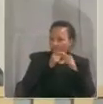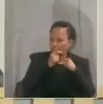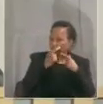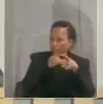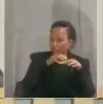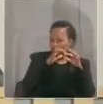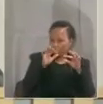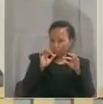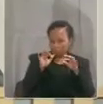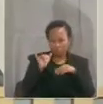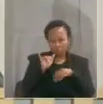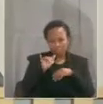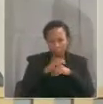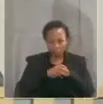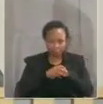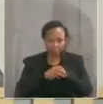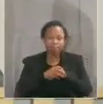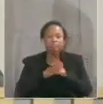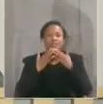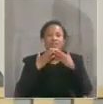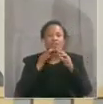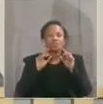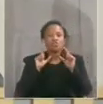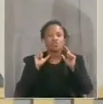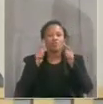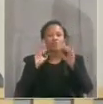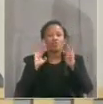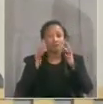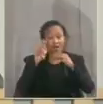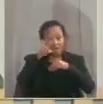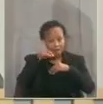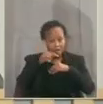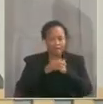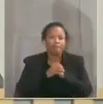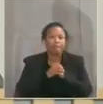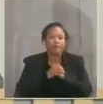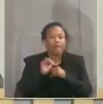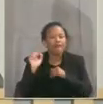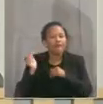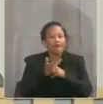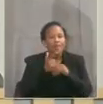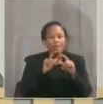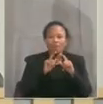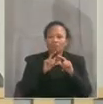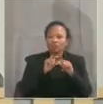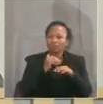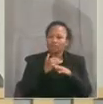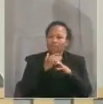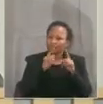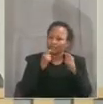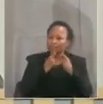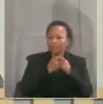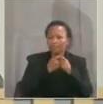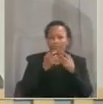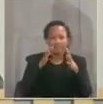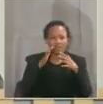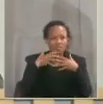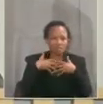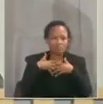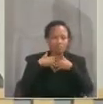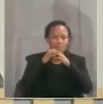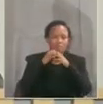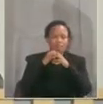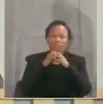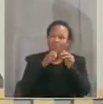Thank you, Commissioners. All the task teams are constituted